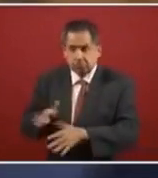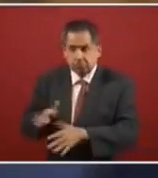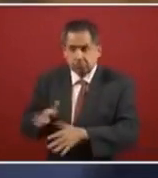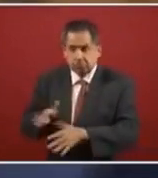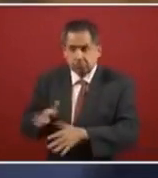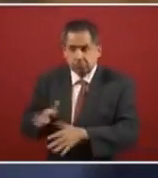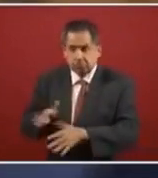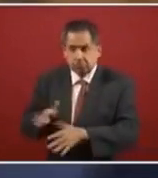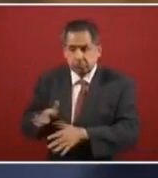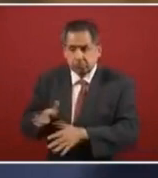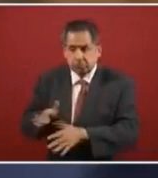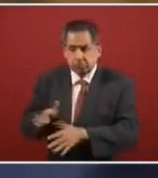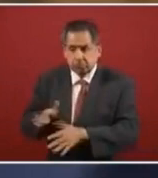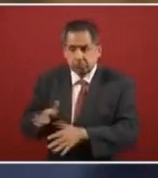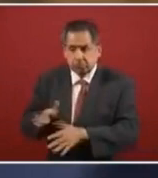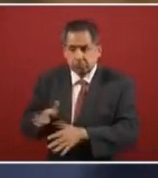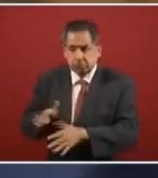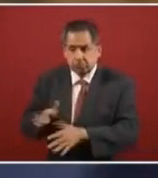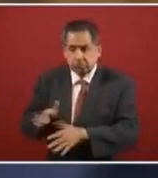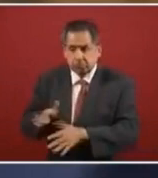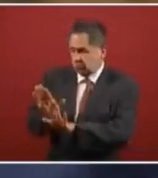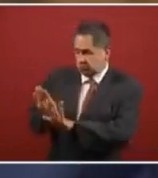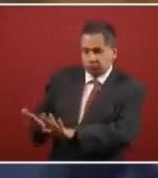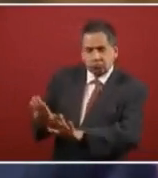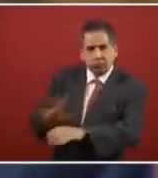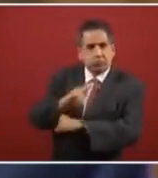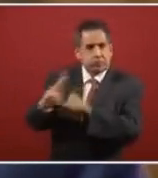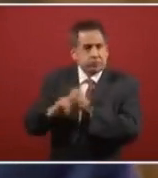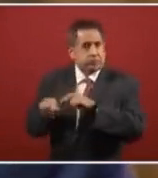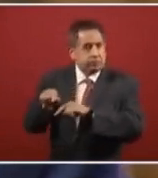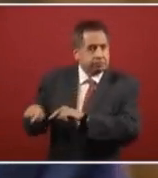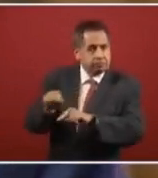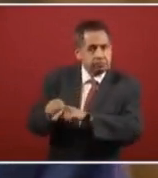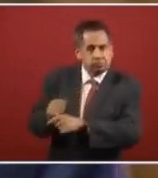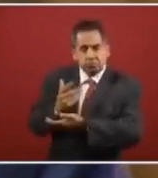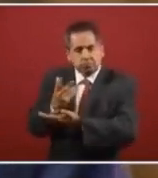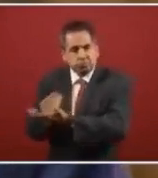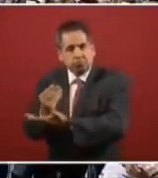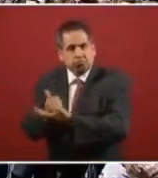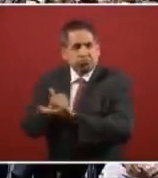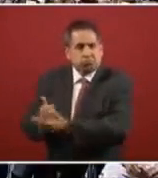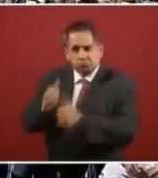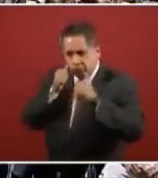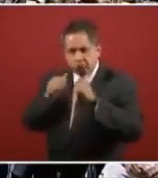for the people in their places of origin